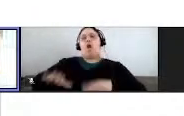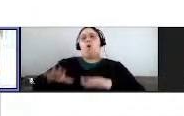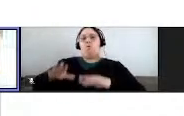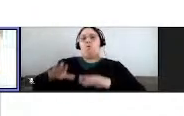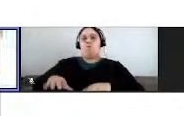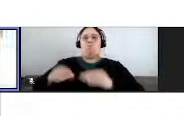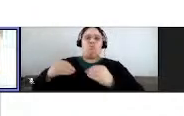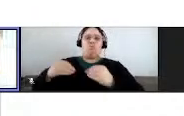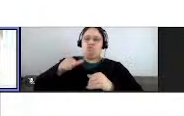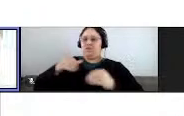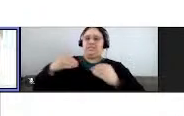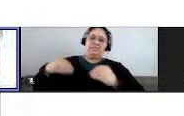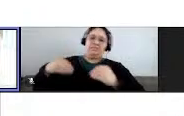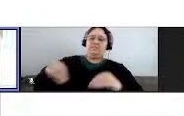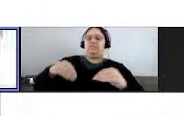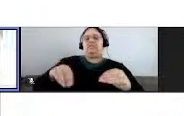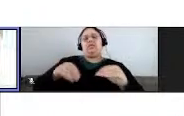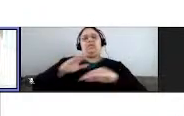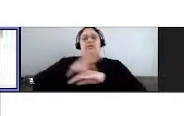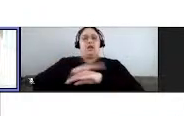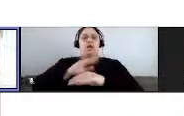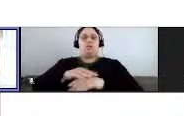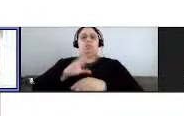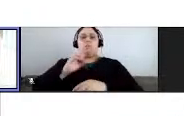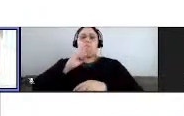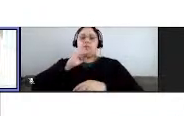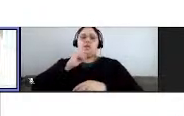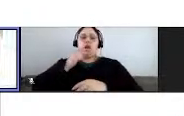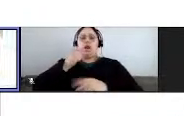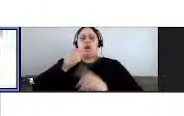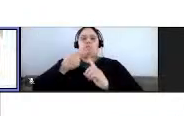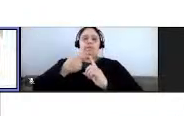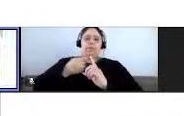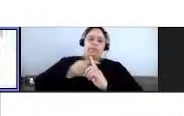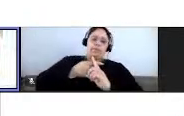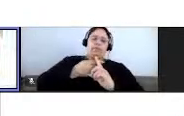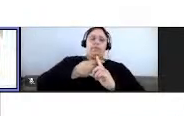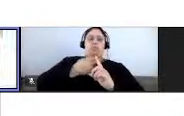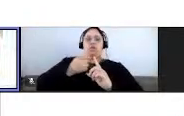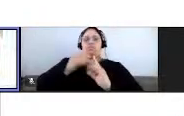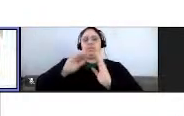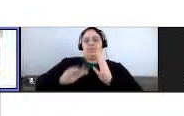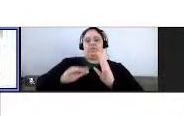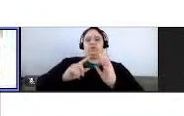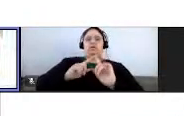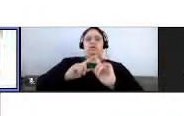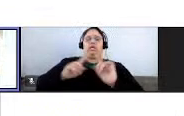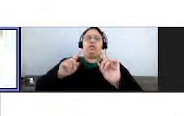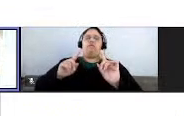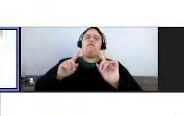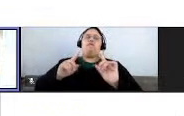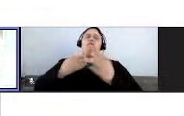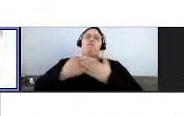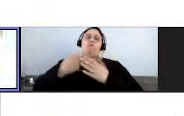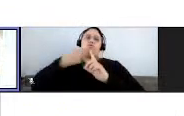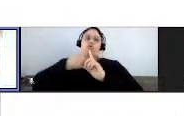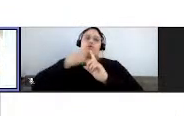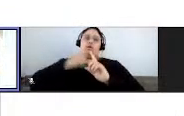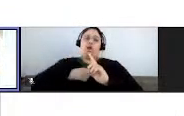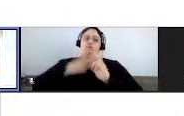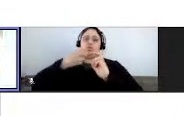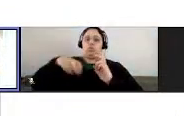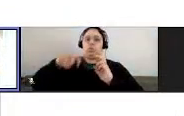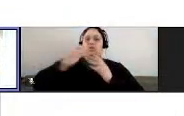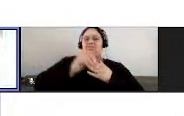season. So we've slightly was off in terms of our worst slightly off in terms of our targets for our tourist